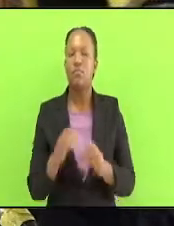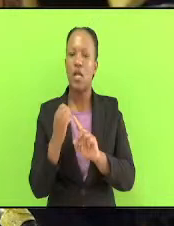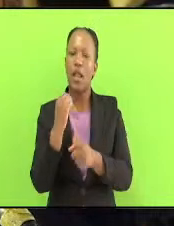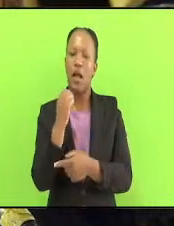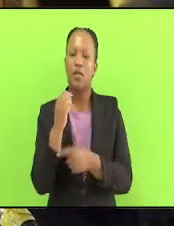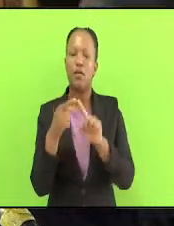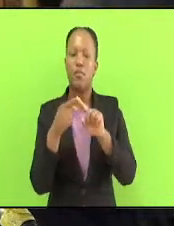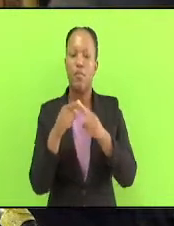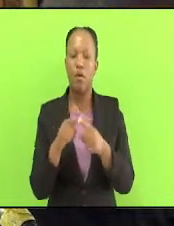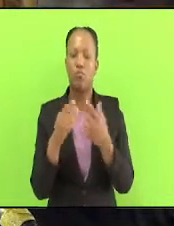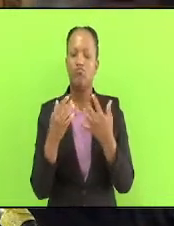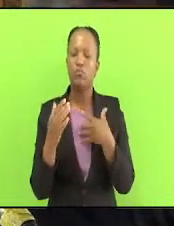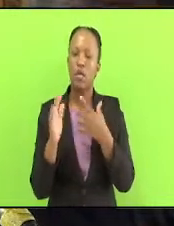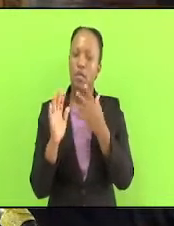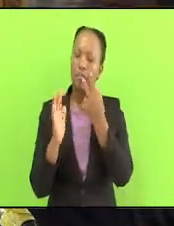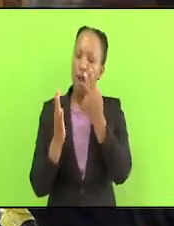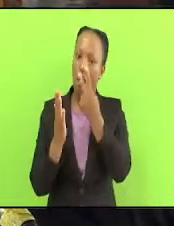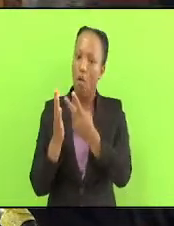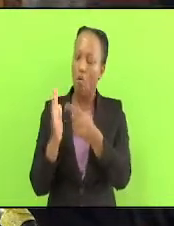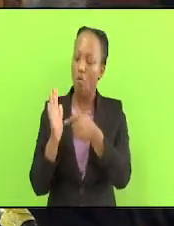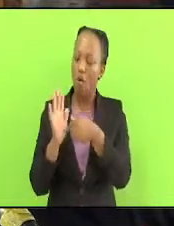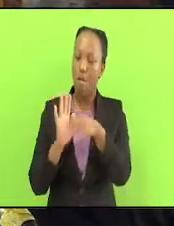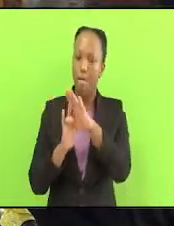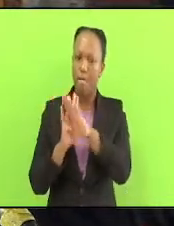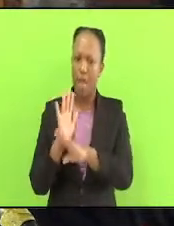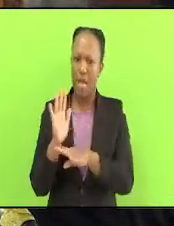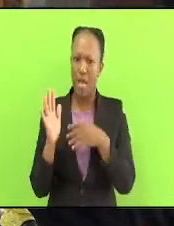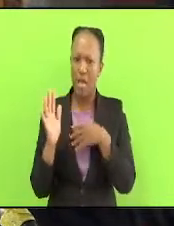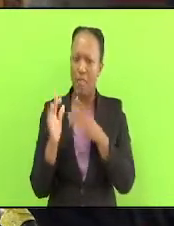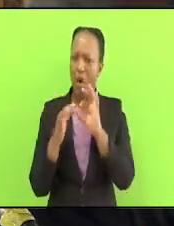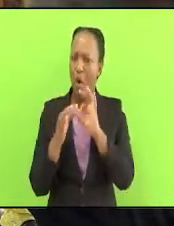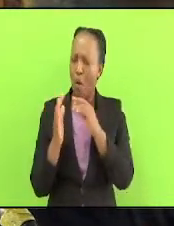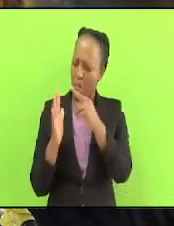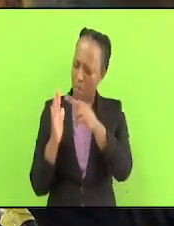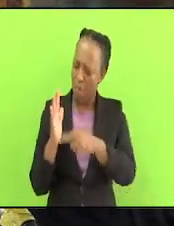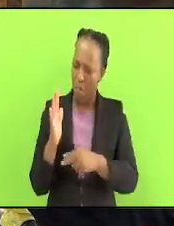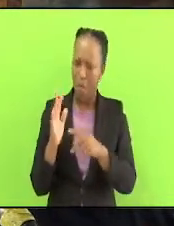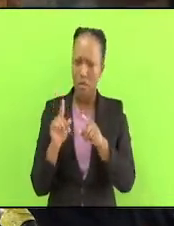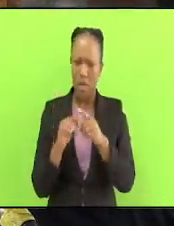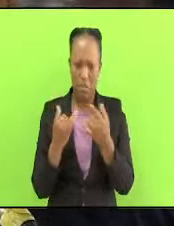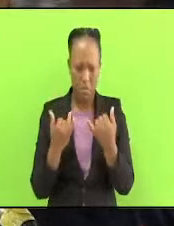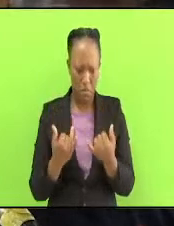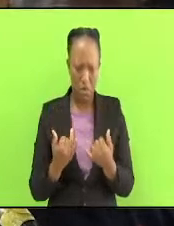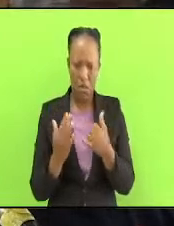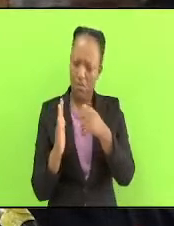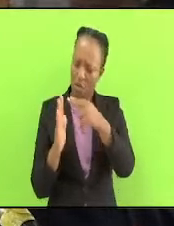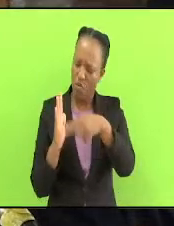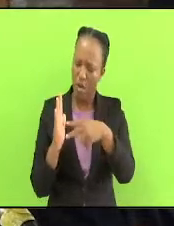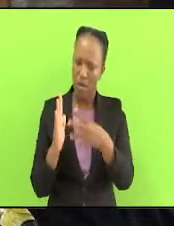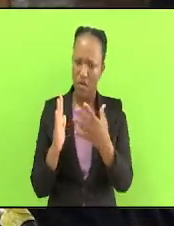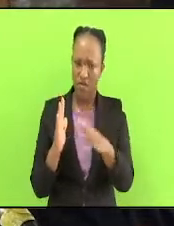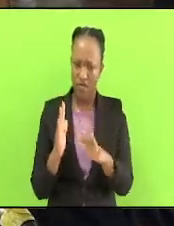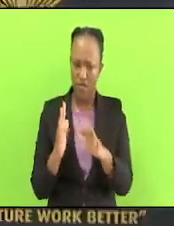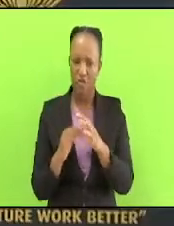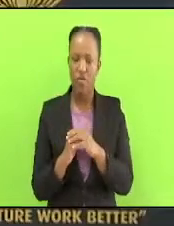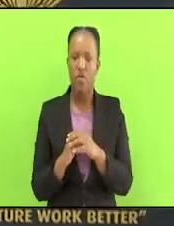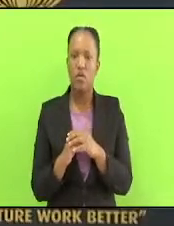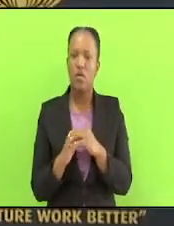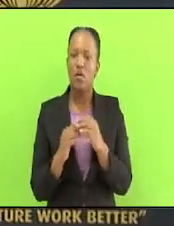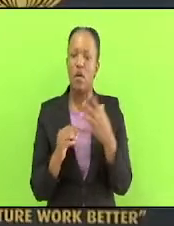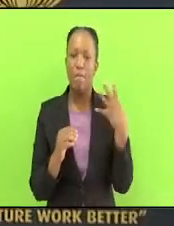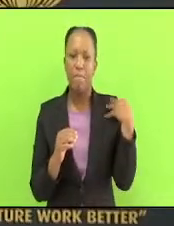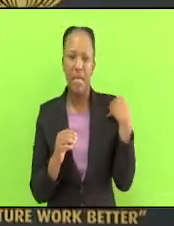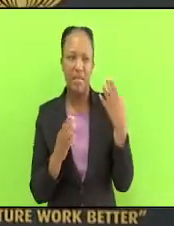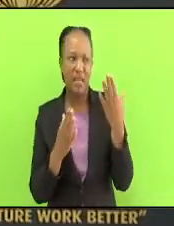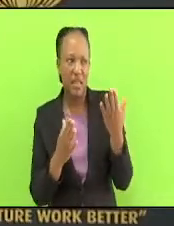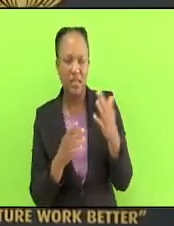is when I look at the act and I went through it at home and I went through it here again, I see most references made to the minister this,